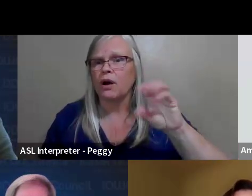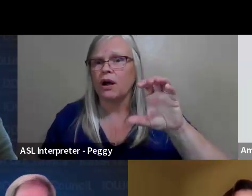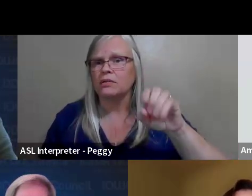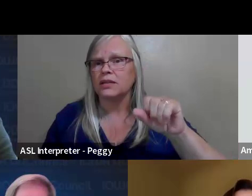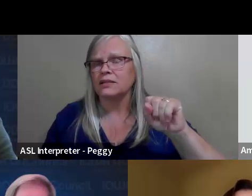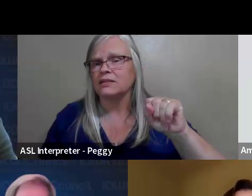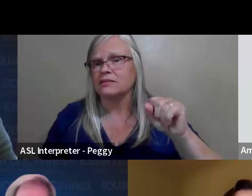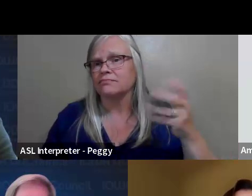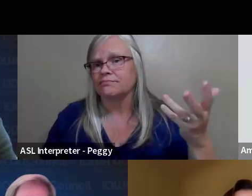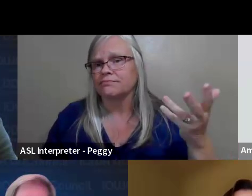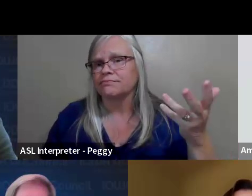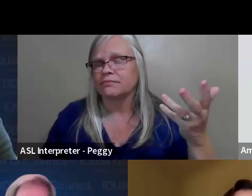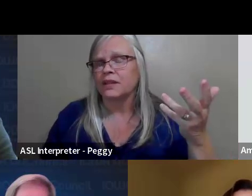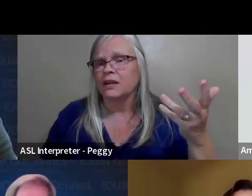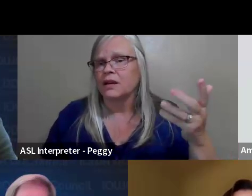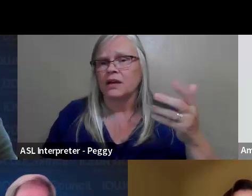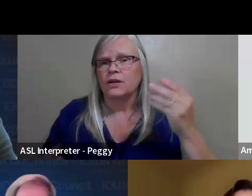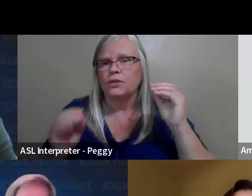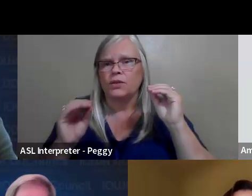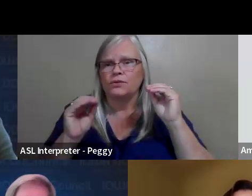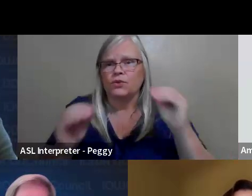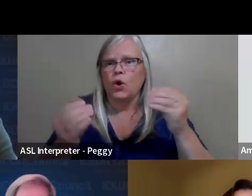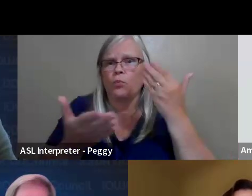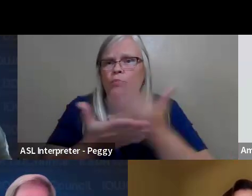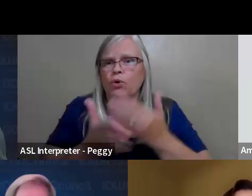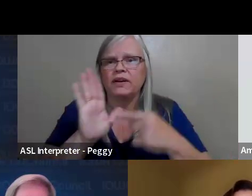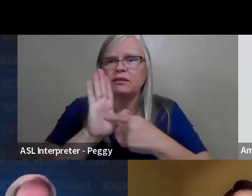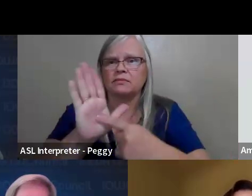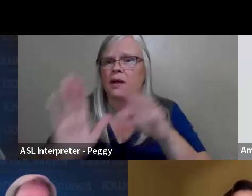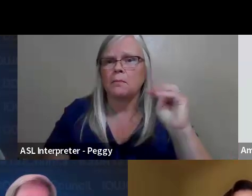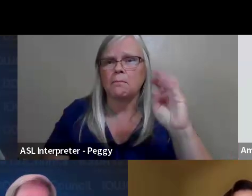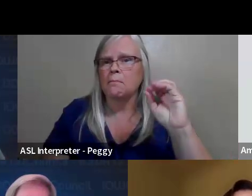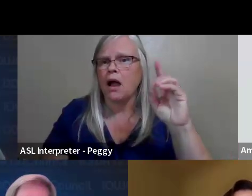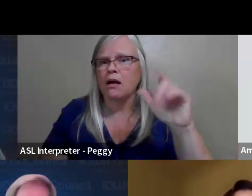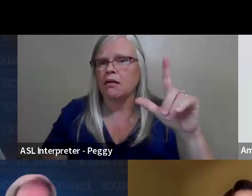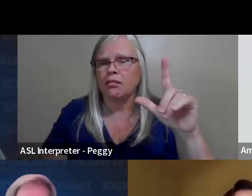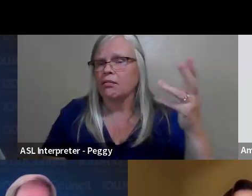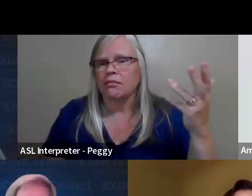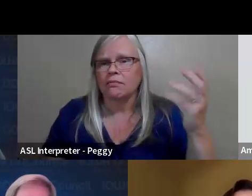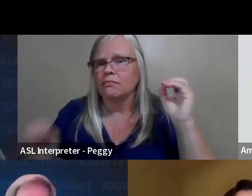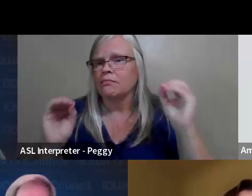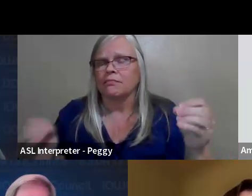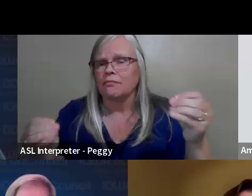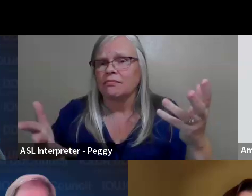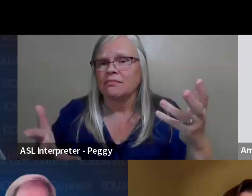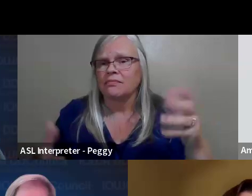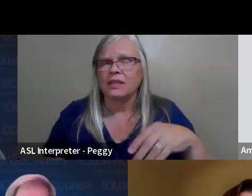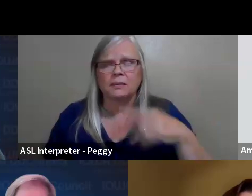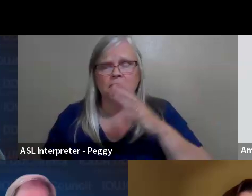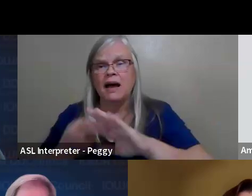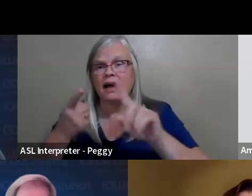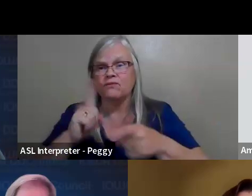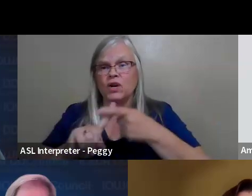So there's no proven model for this. And my friend told me, Erin, this is a serious